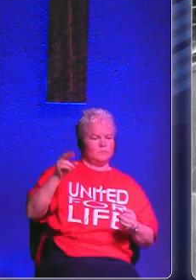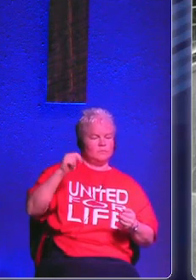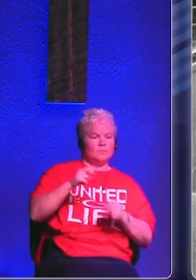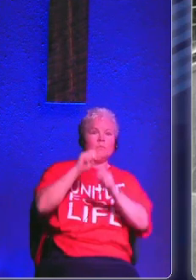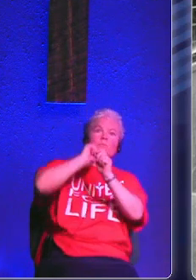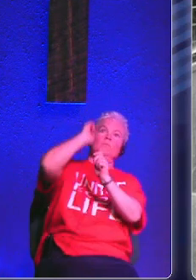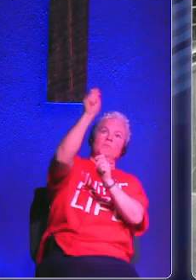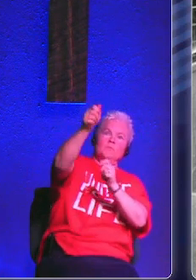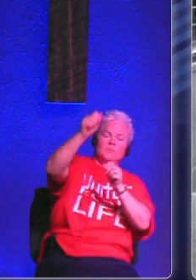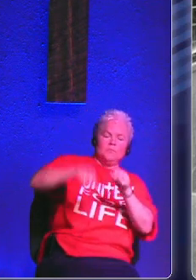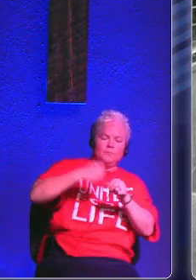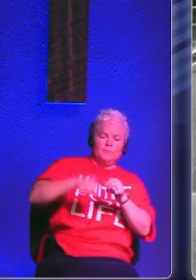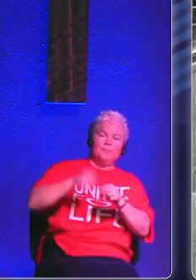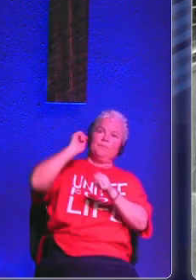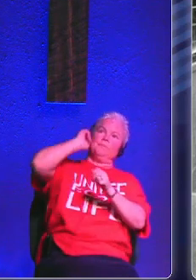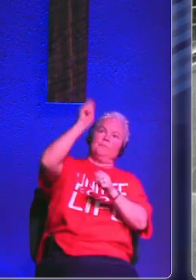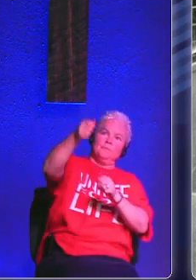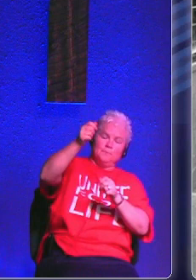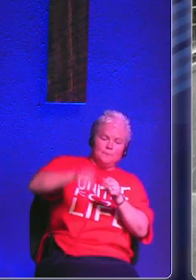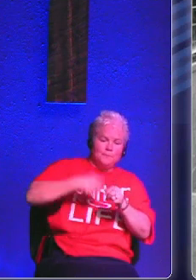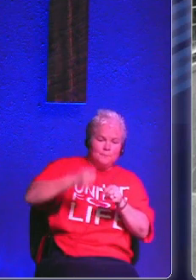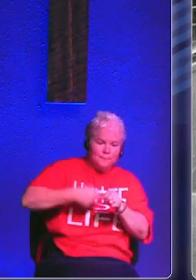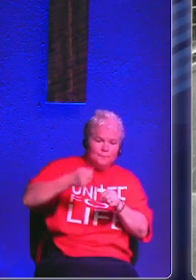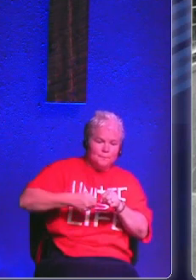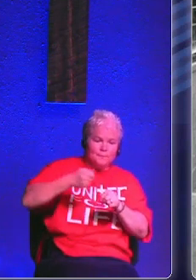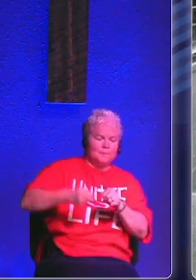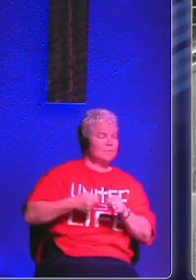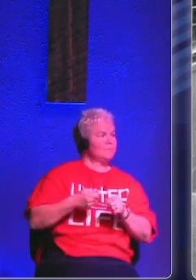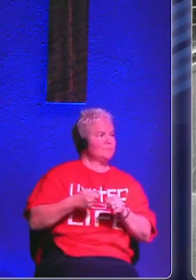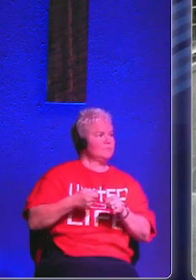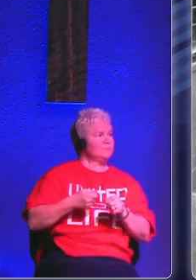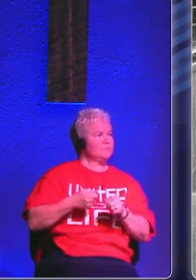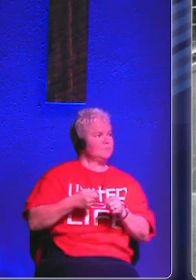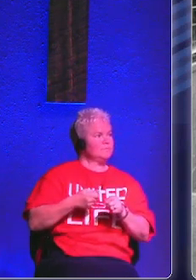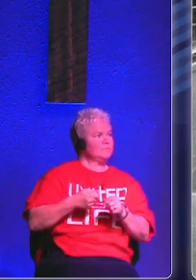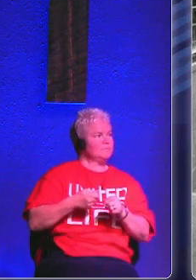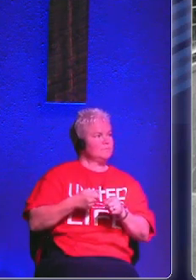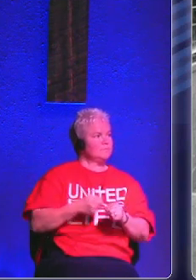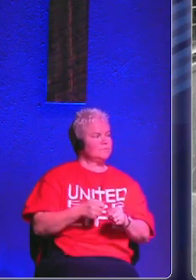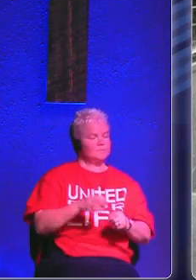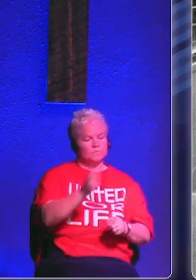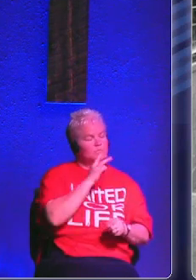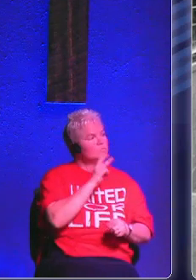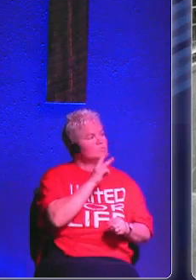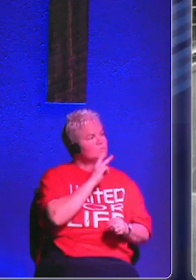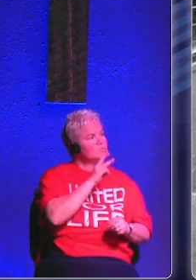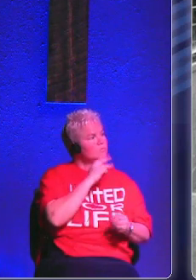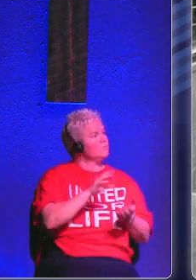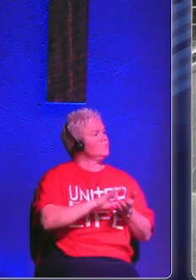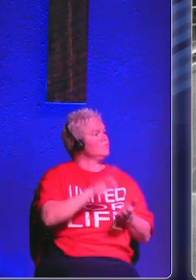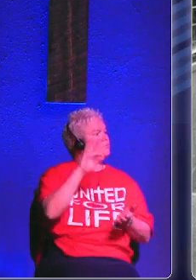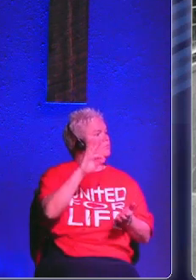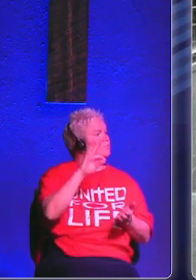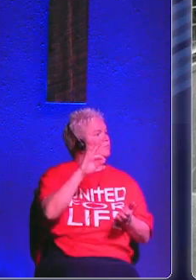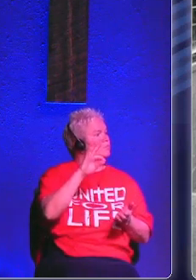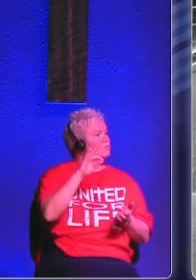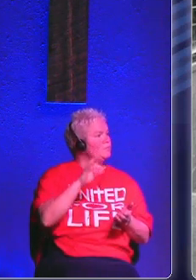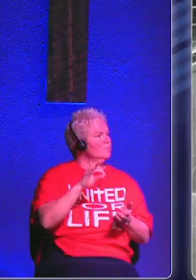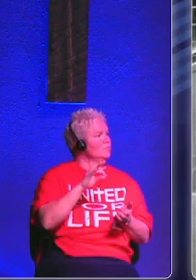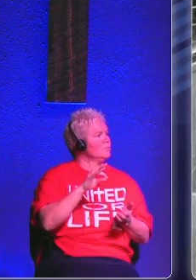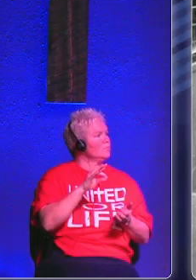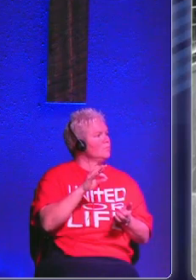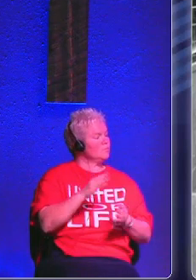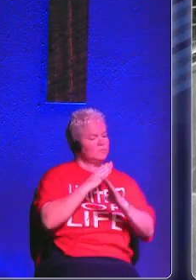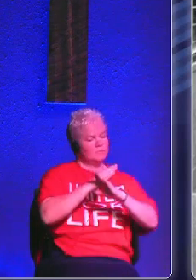to fish? I like to think so. But the reality is that water is finding the